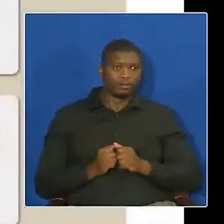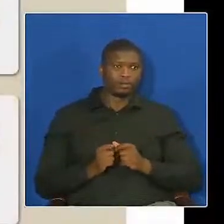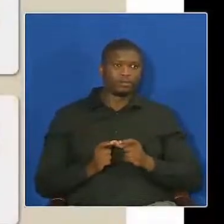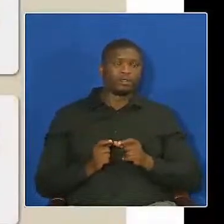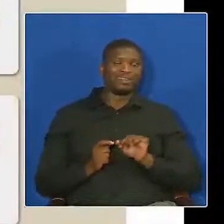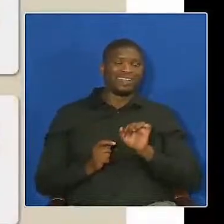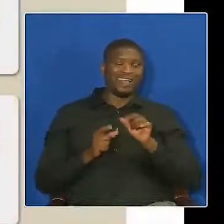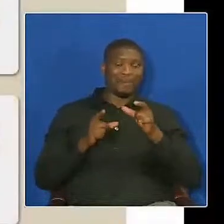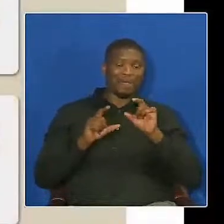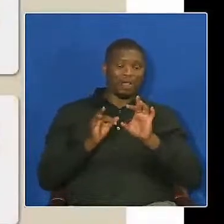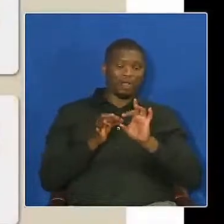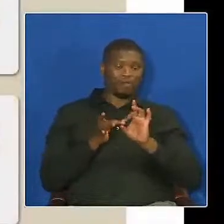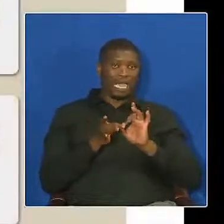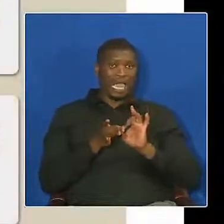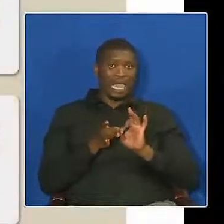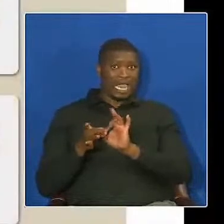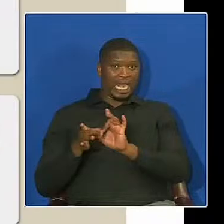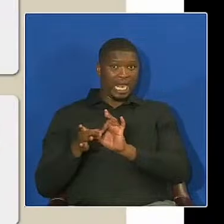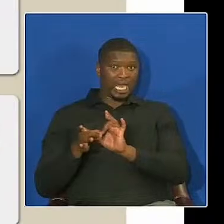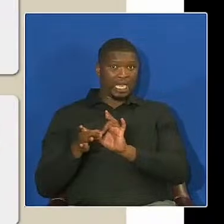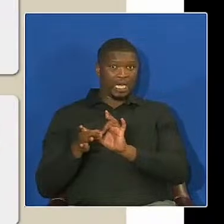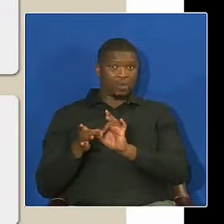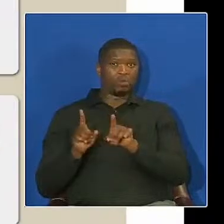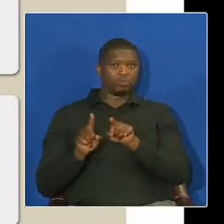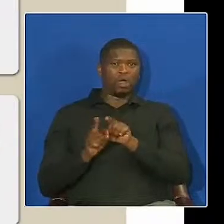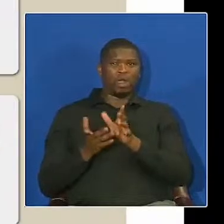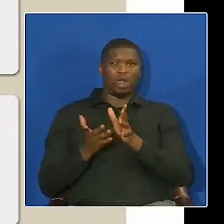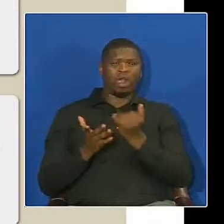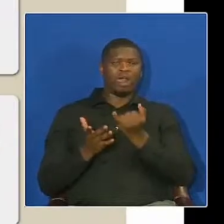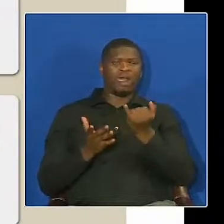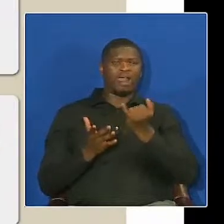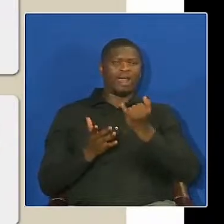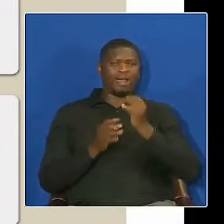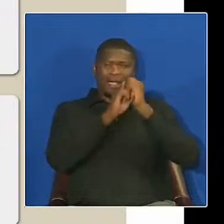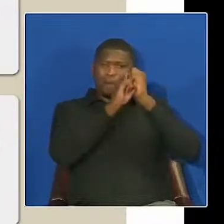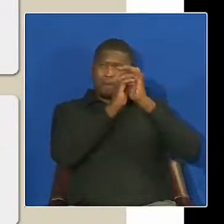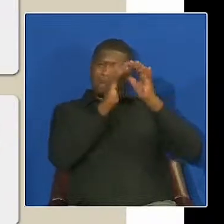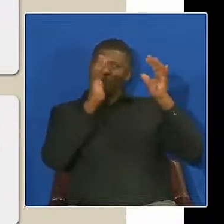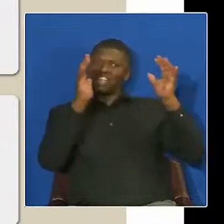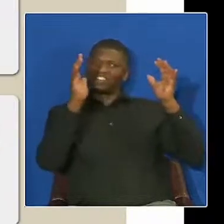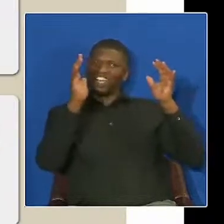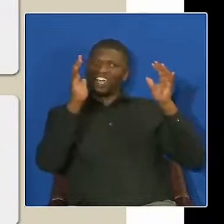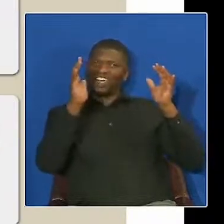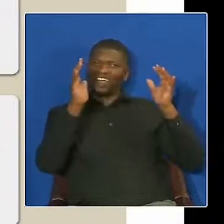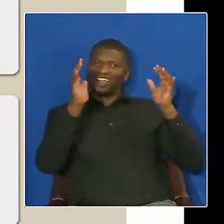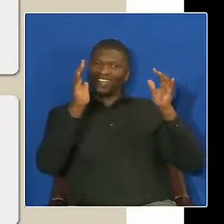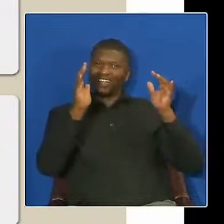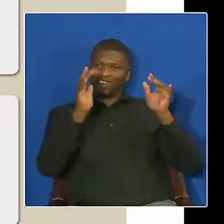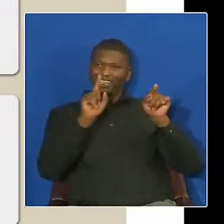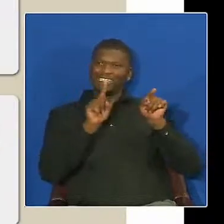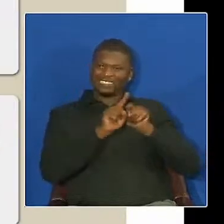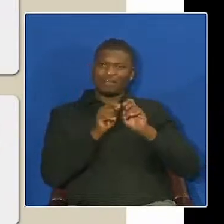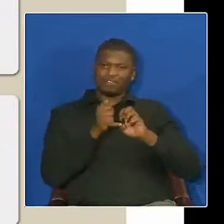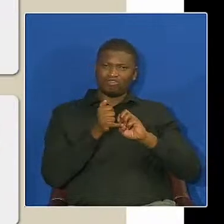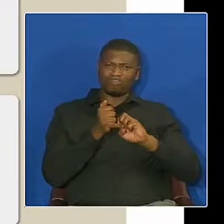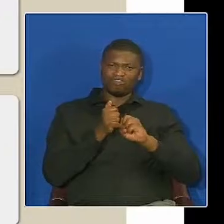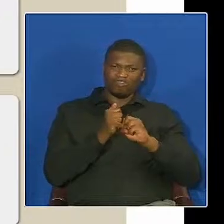which is in line with not the narrative, the picture that one has been